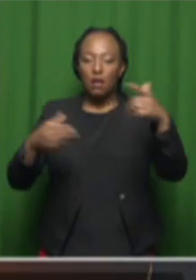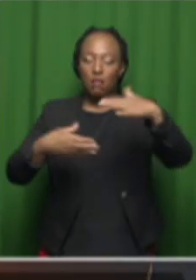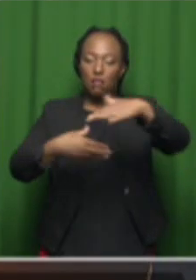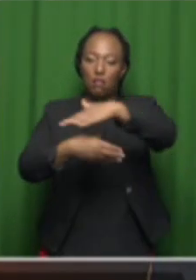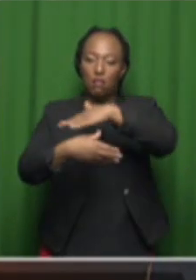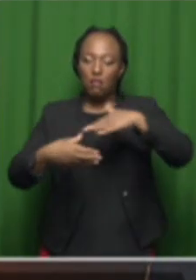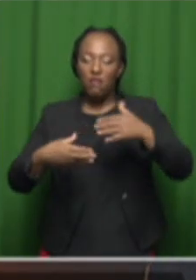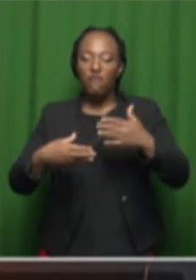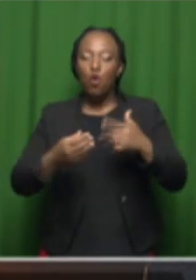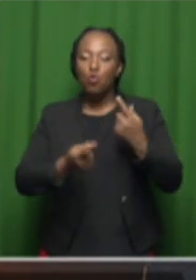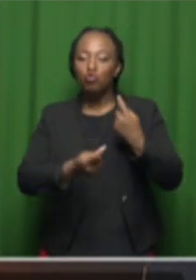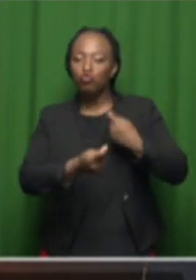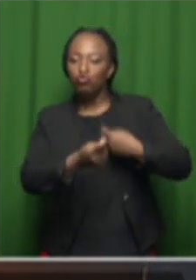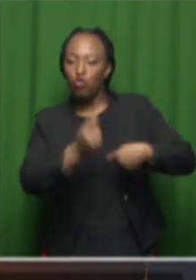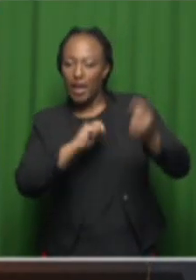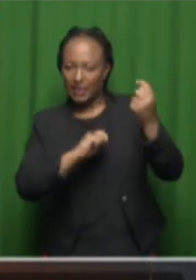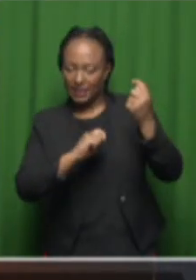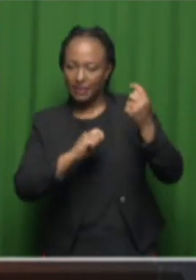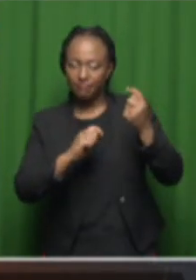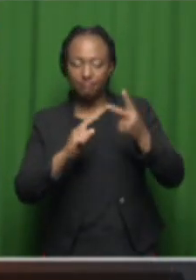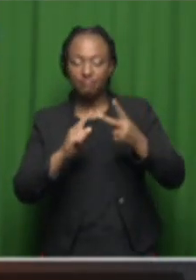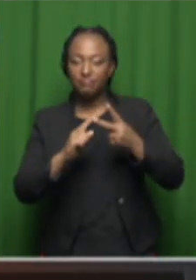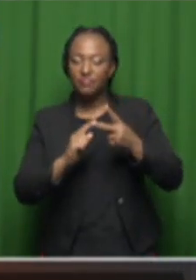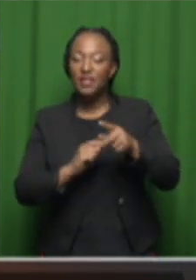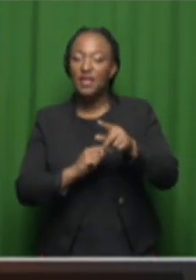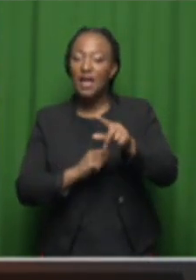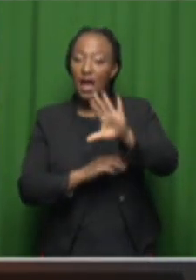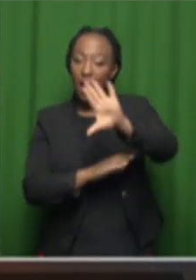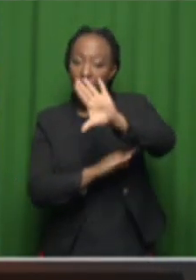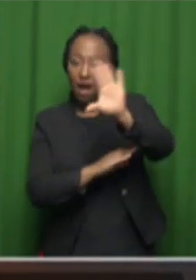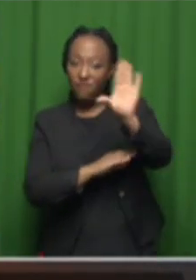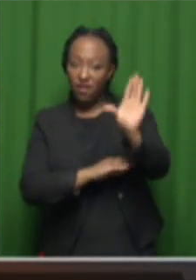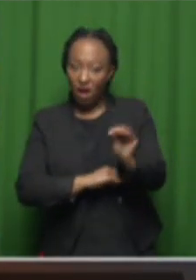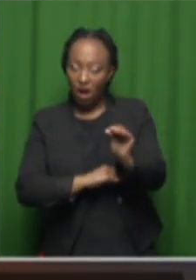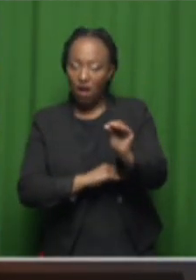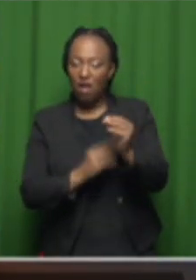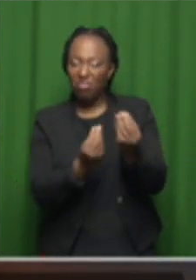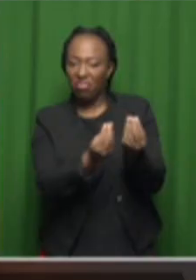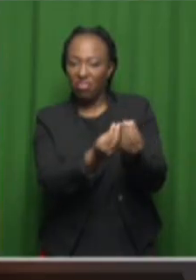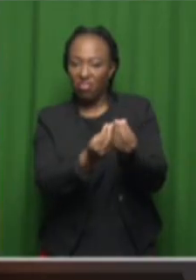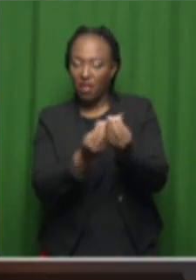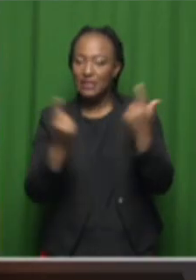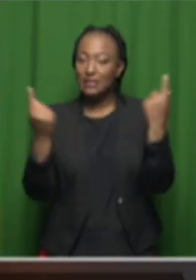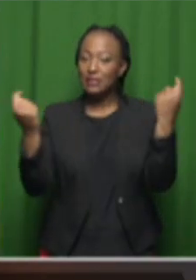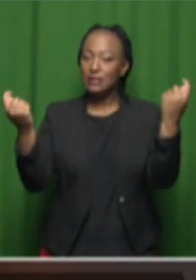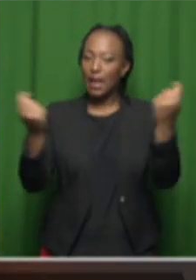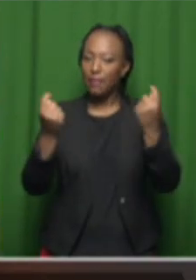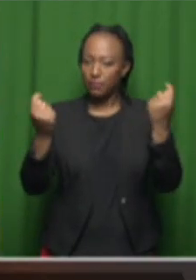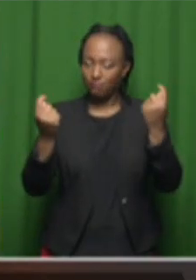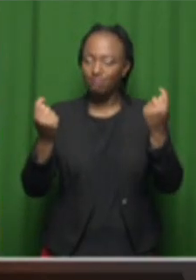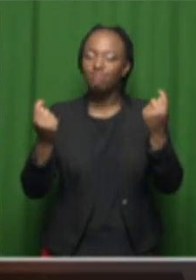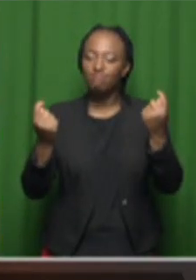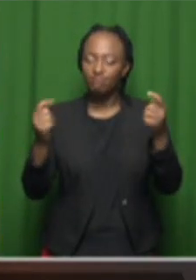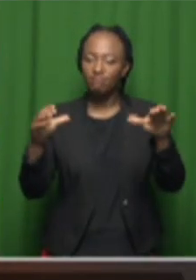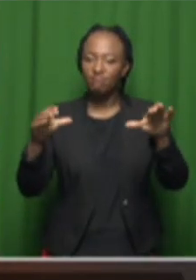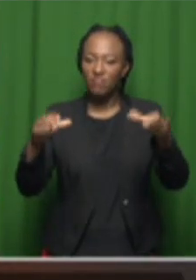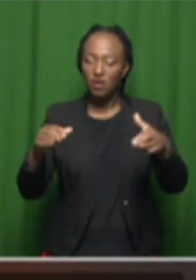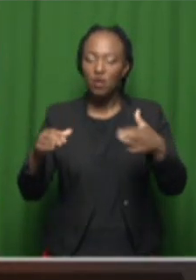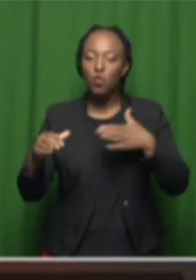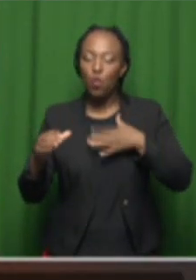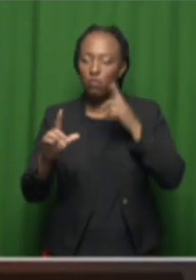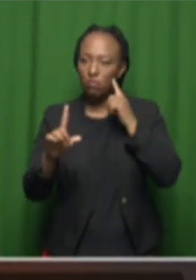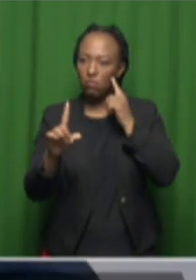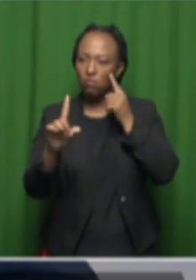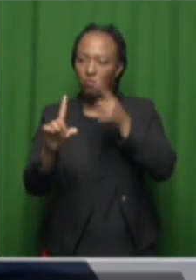and celebration of African goods on the continent. So we'd like to see ourselves almost as the Etsy or Amazon of